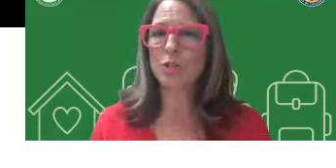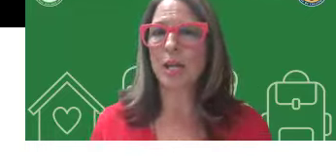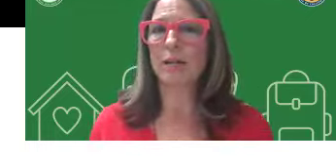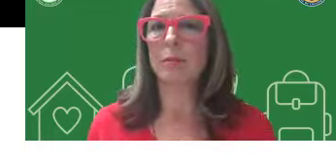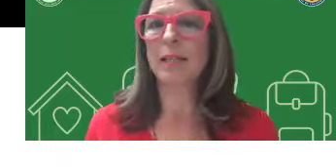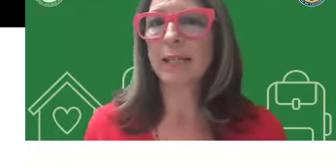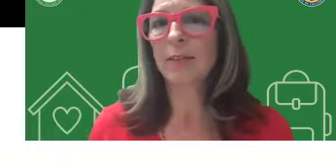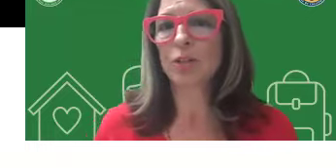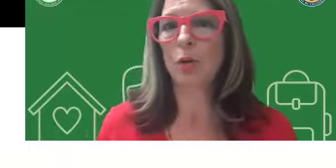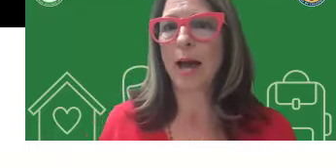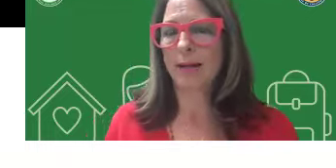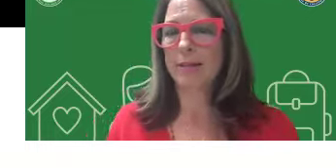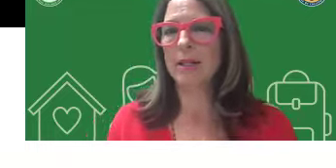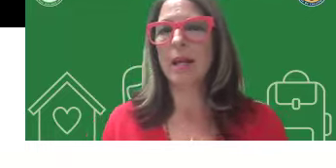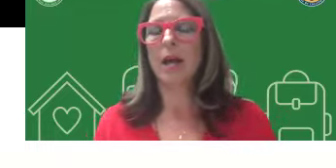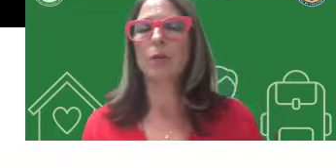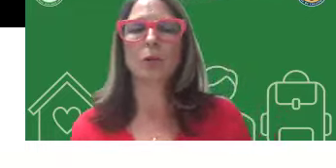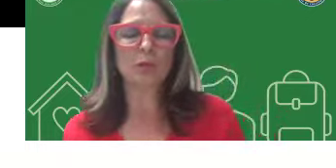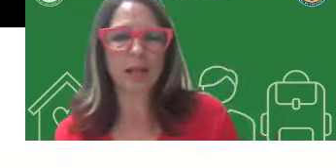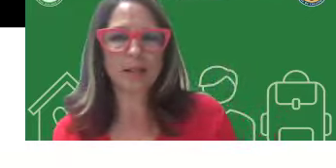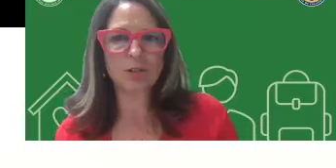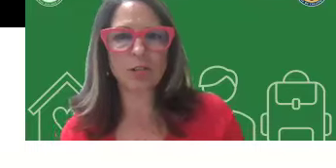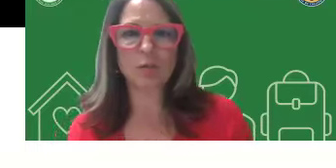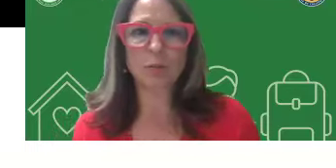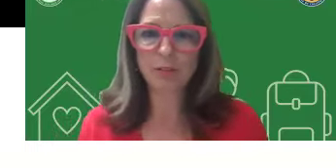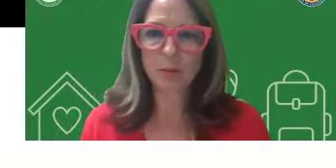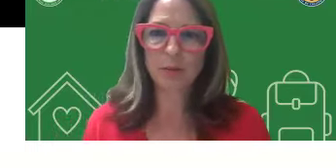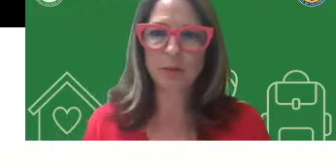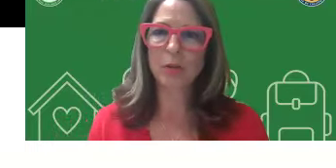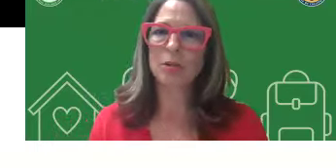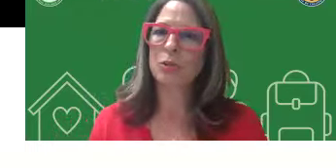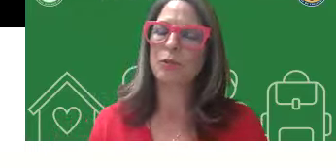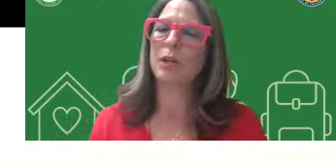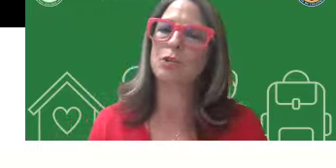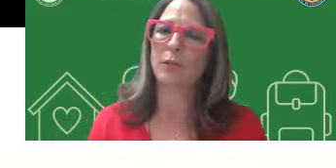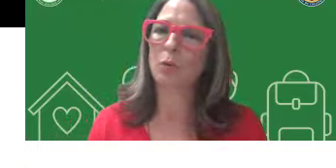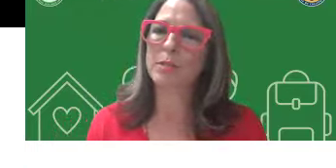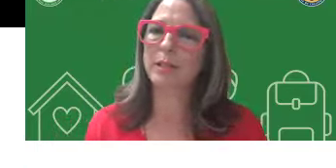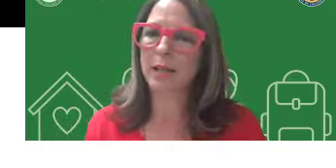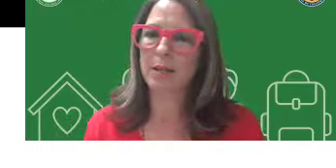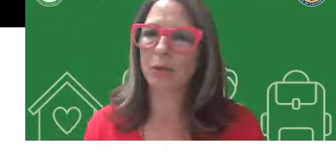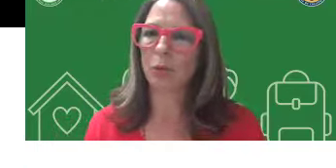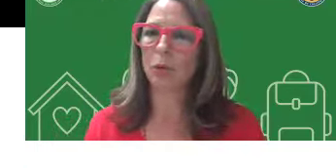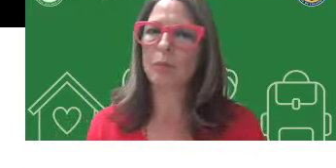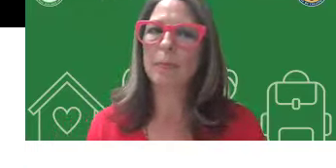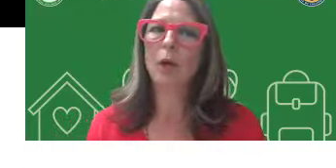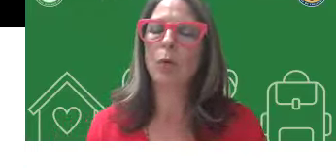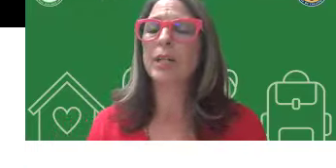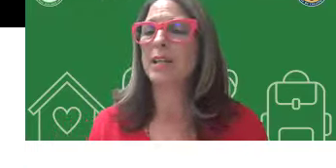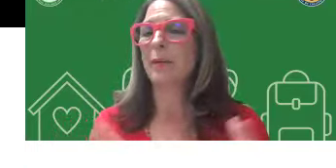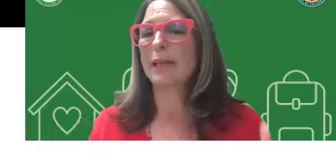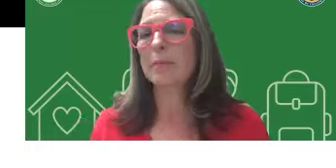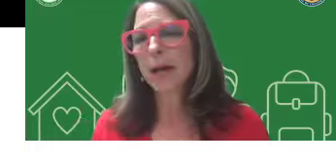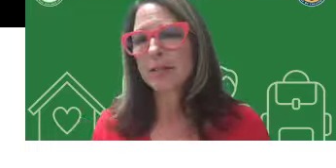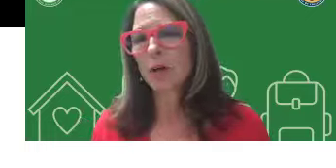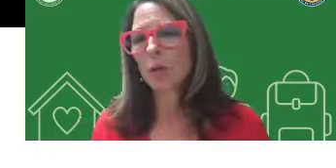to understand the McKinney-Vento Act. I will go over that legislation briefly with you, and also for you to understand the homeless liaison role.